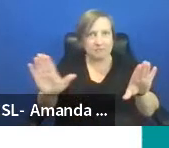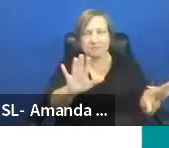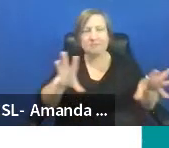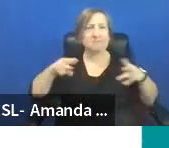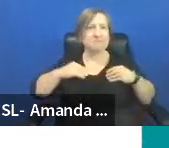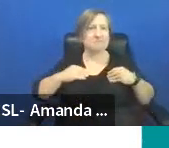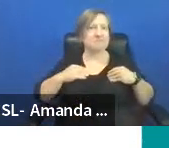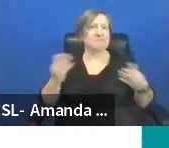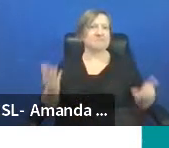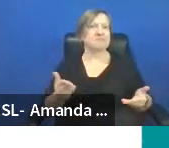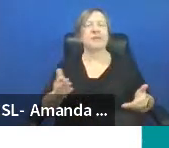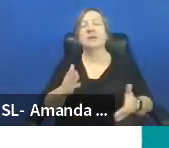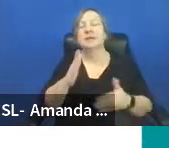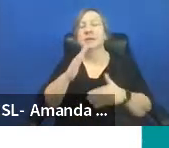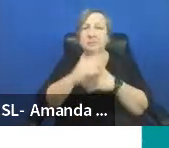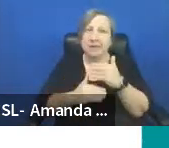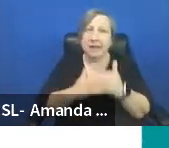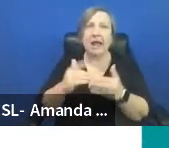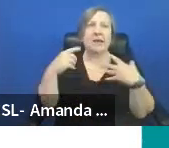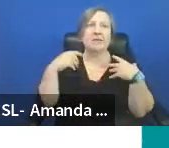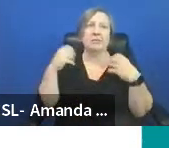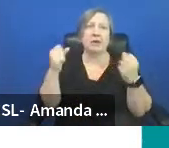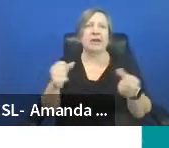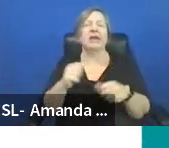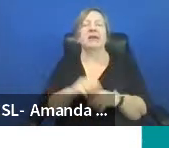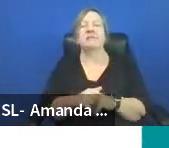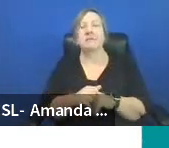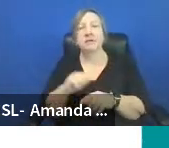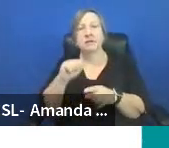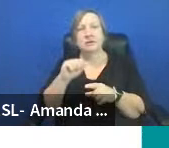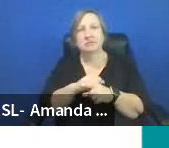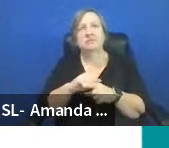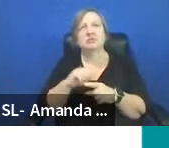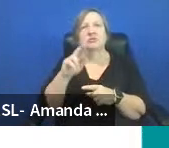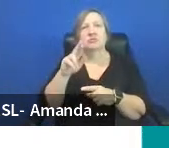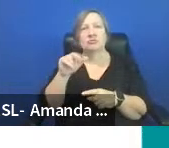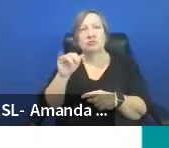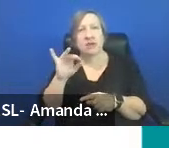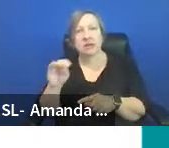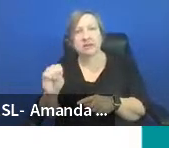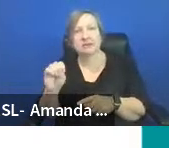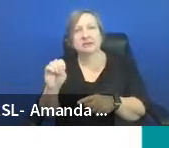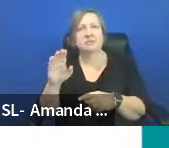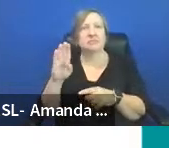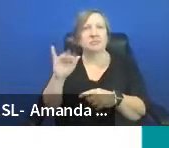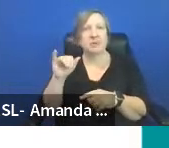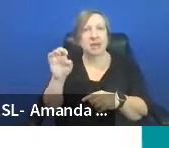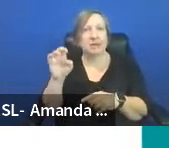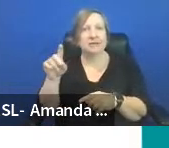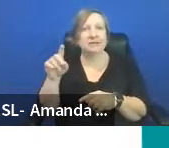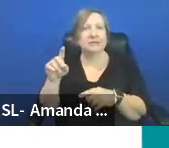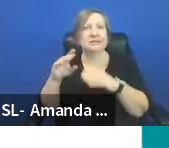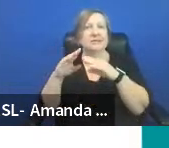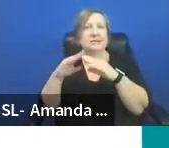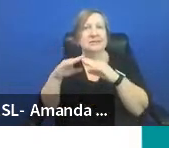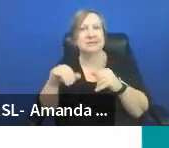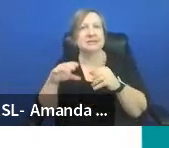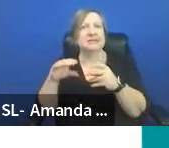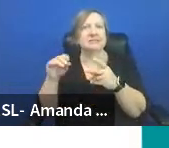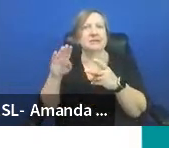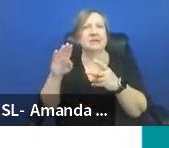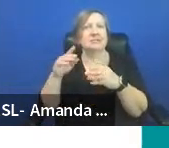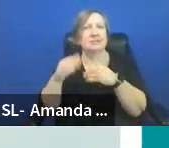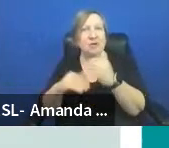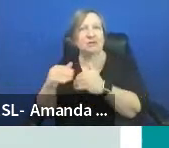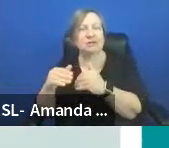brave, practice examining racially biased systems and processes, and then for us to look for learning. Next